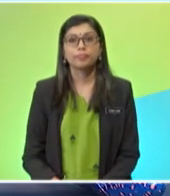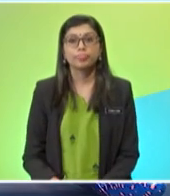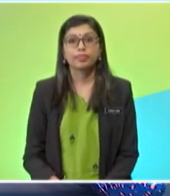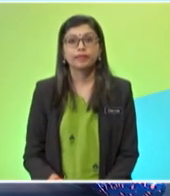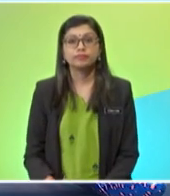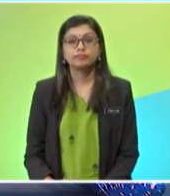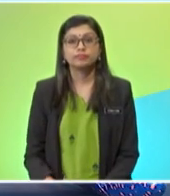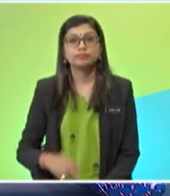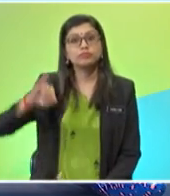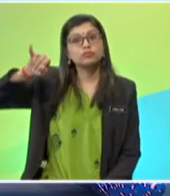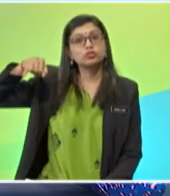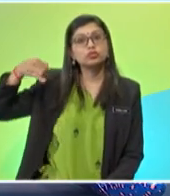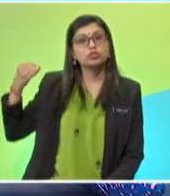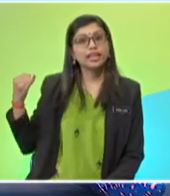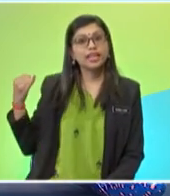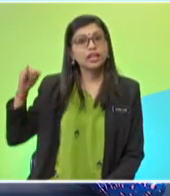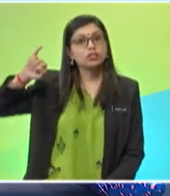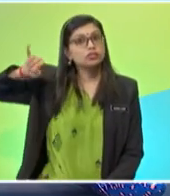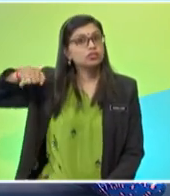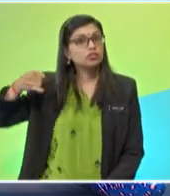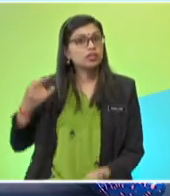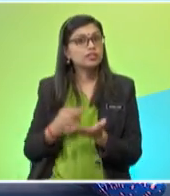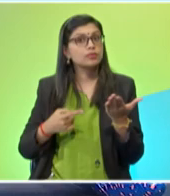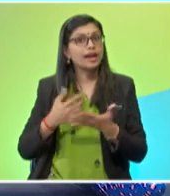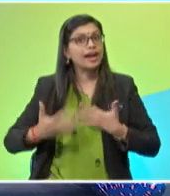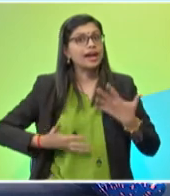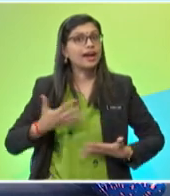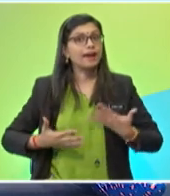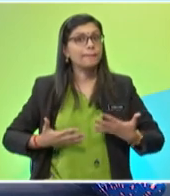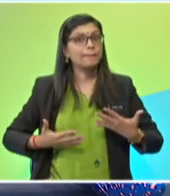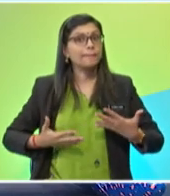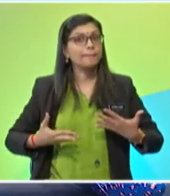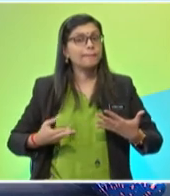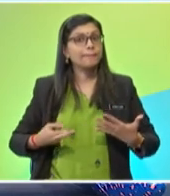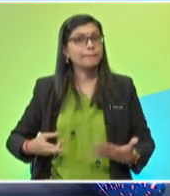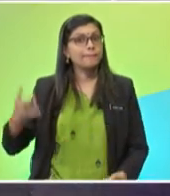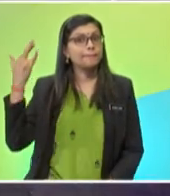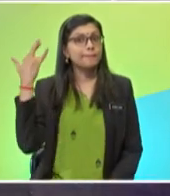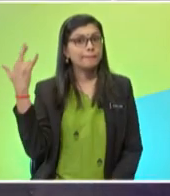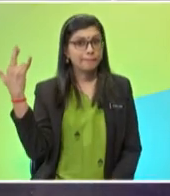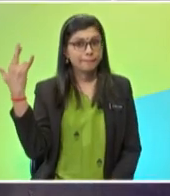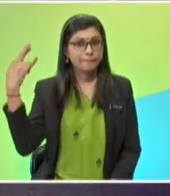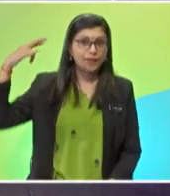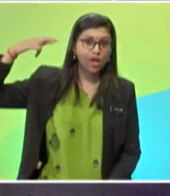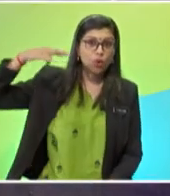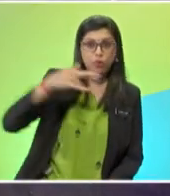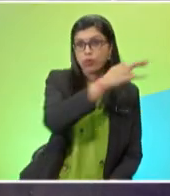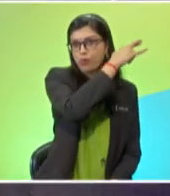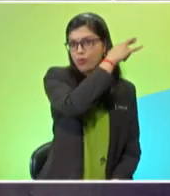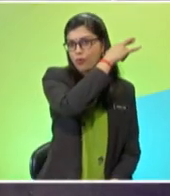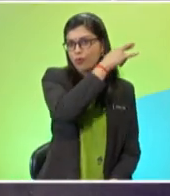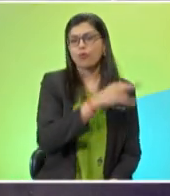be. Starts with the letter J. J. Must be a jet. Is that right? Yes, you're right, Hanif. It's